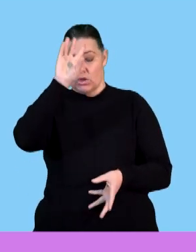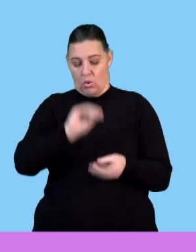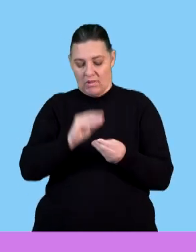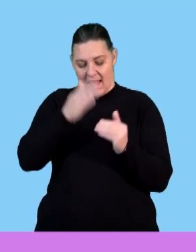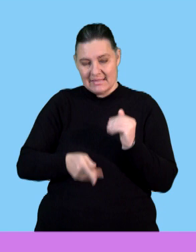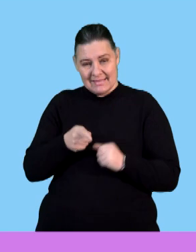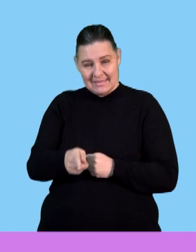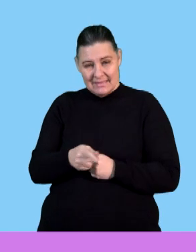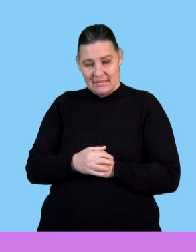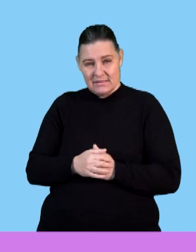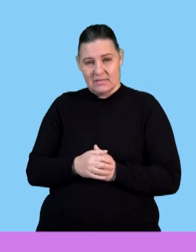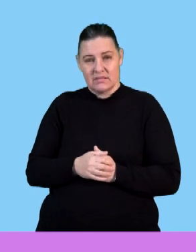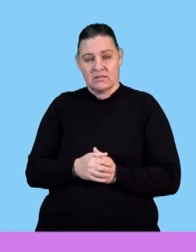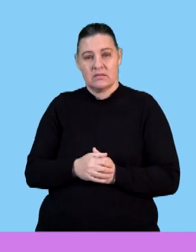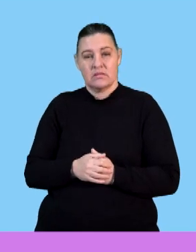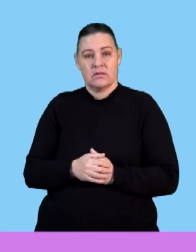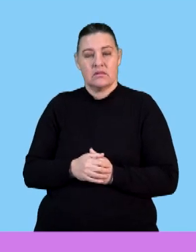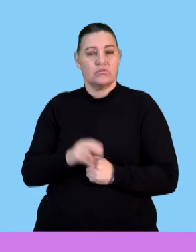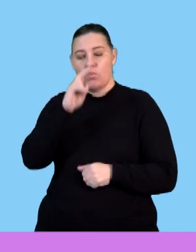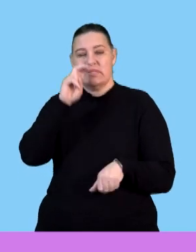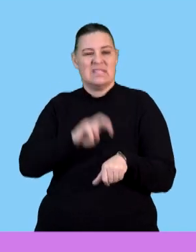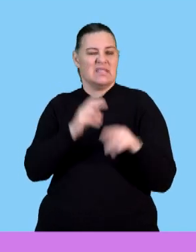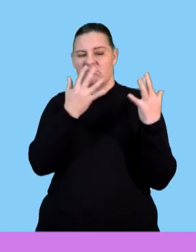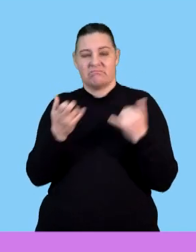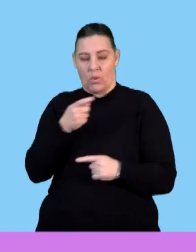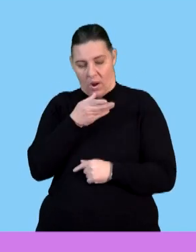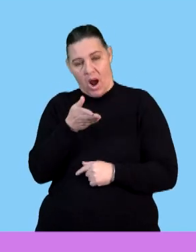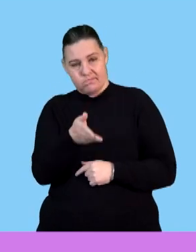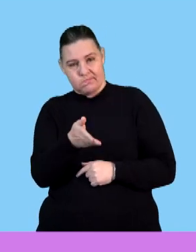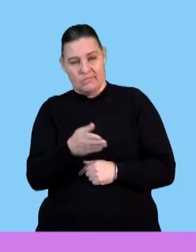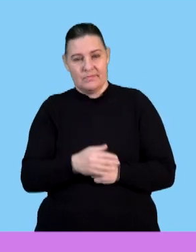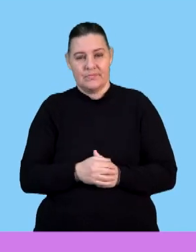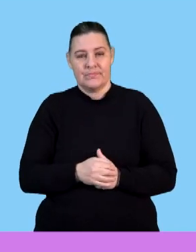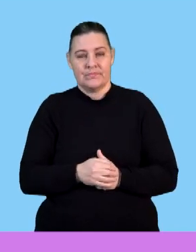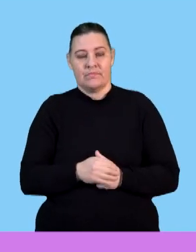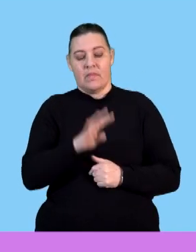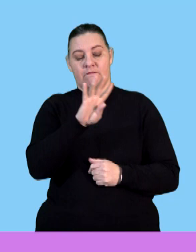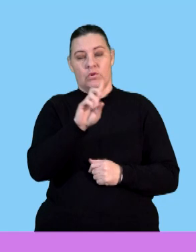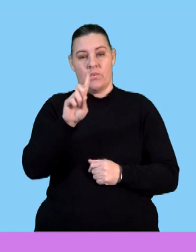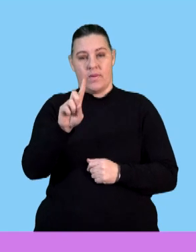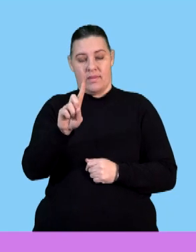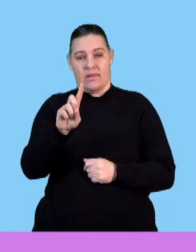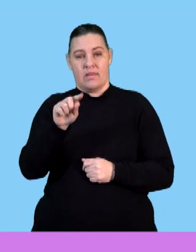right here at the end, given to us, no calculation needed this time. It's